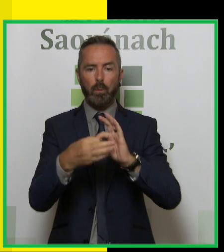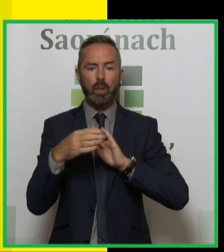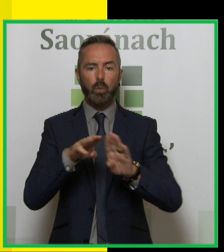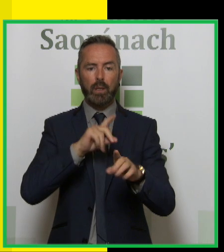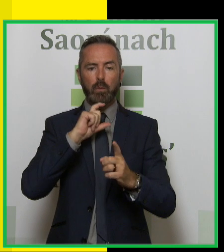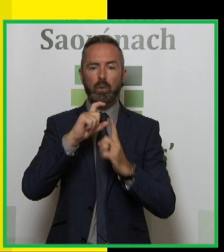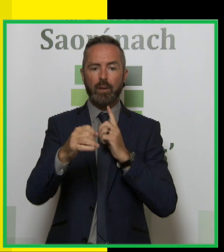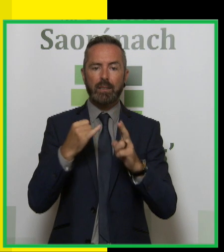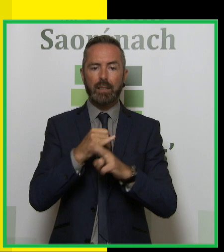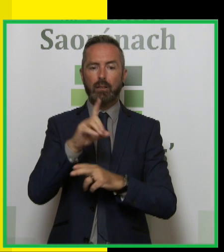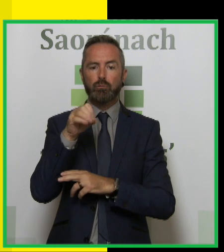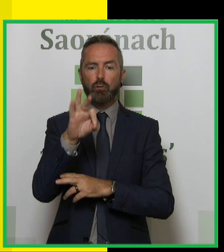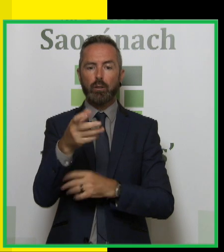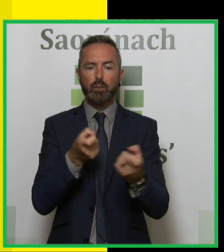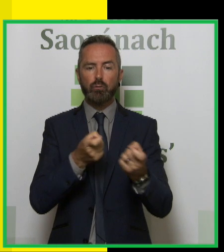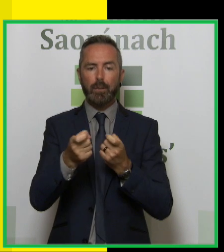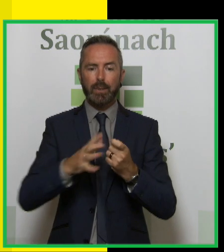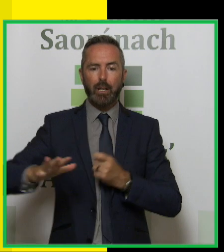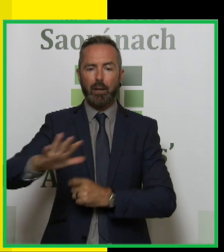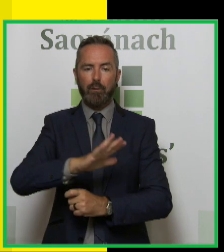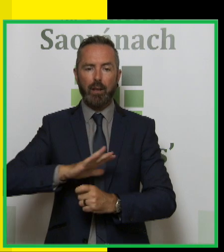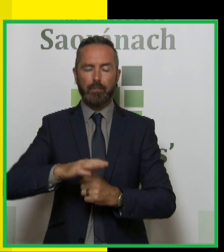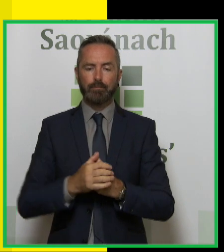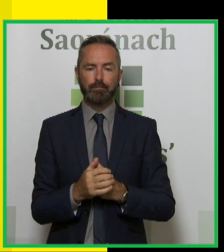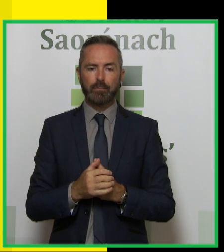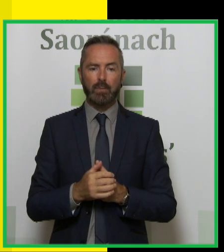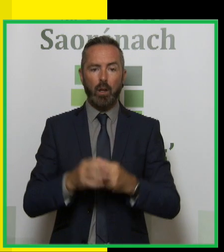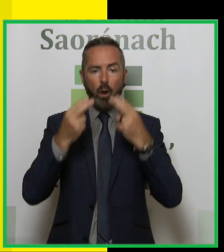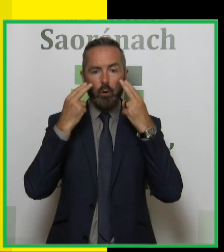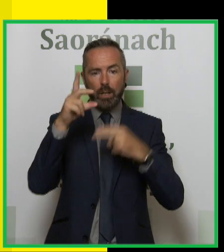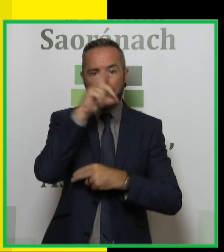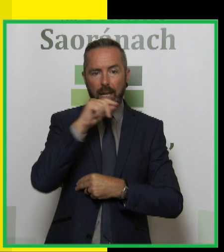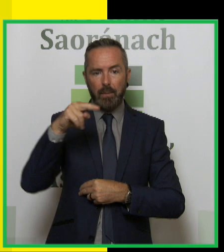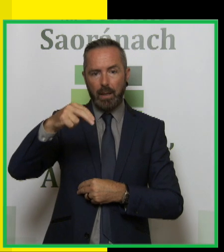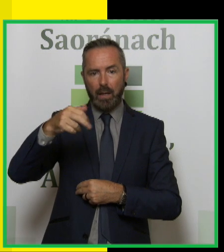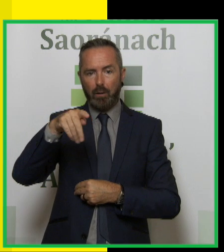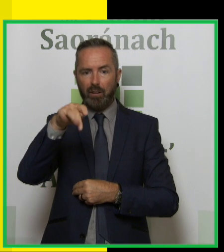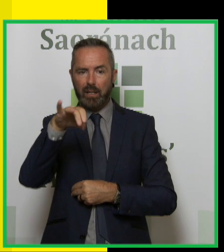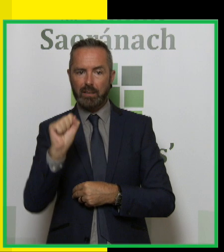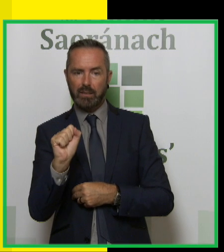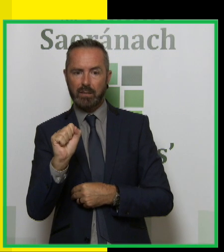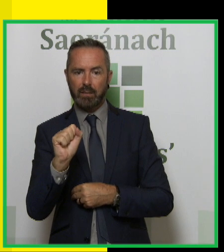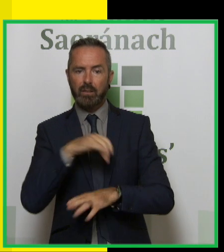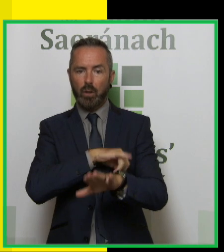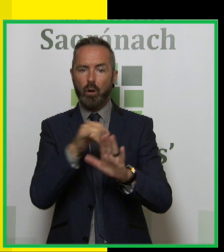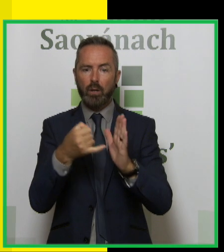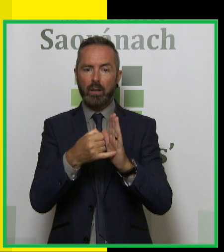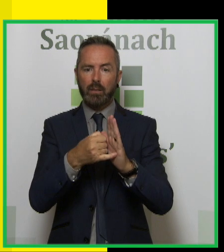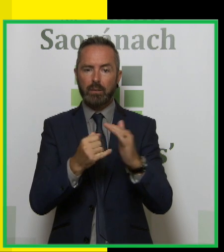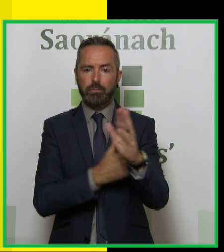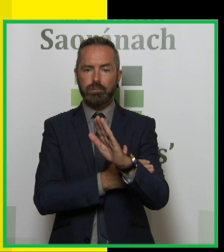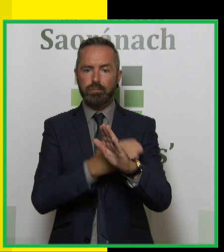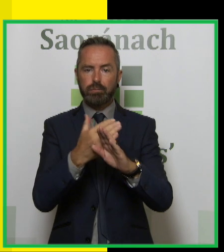professionals in the drug treatment field. We were originally called Narcotics. The organization stemmed